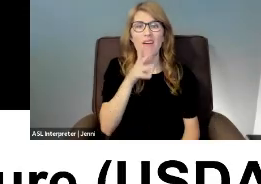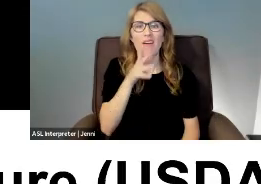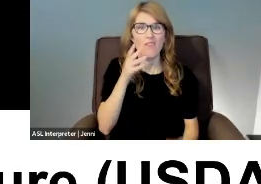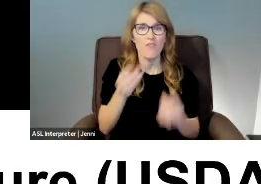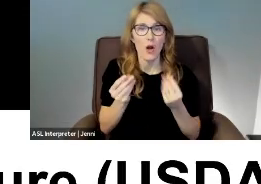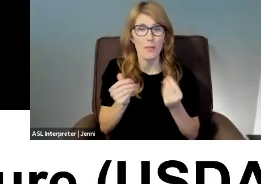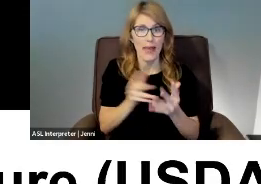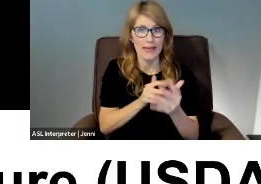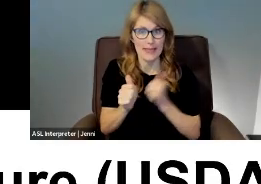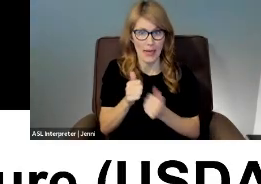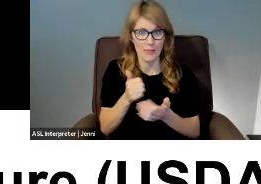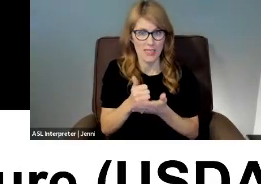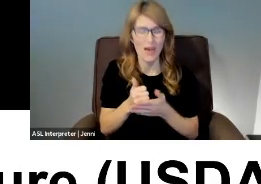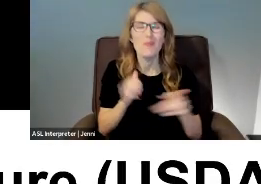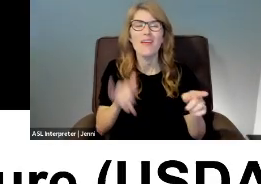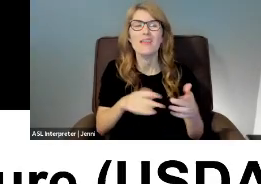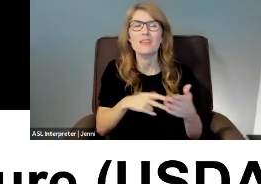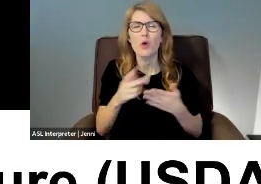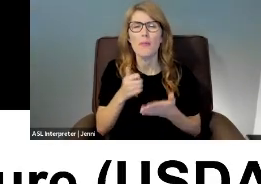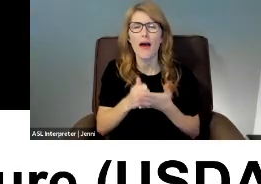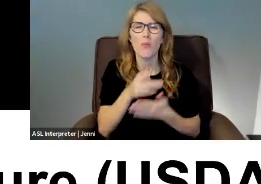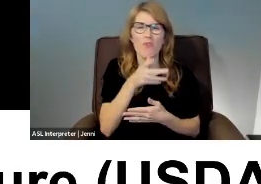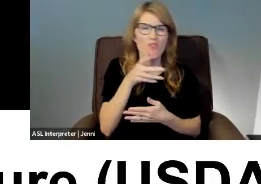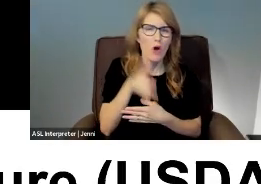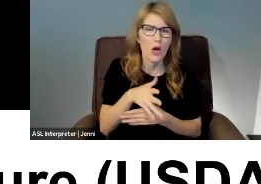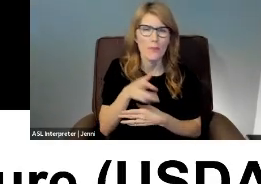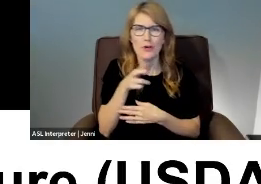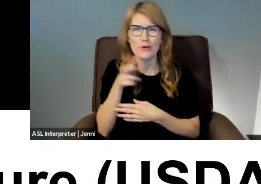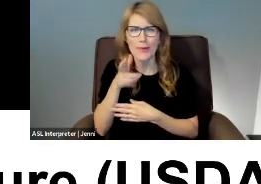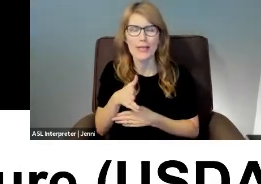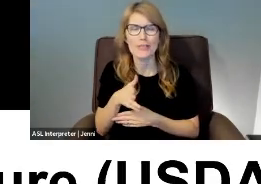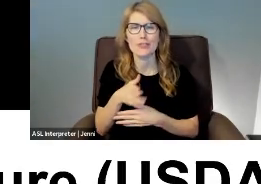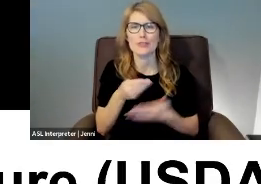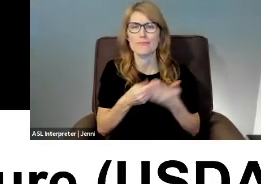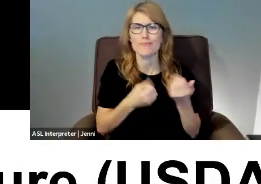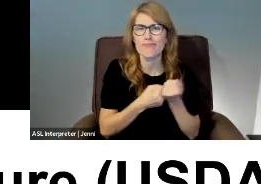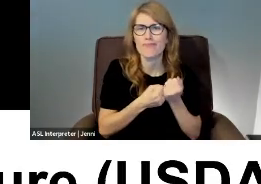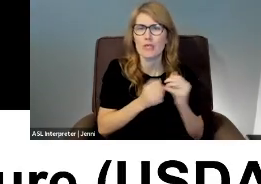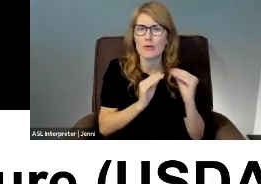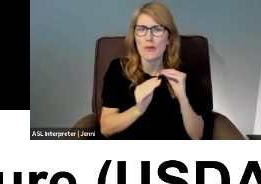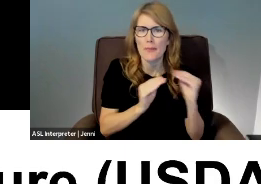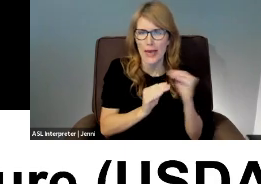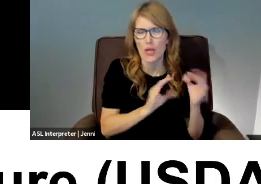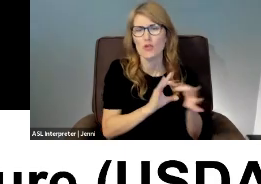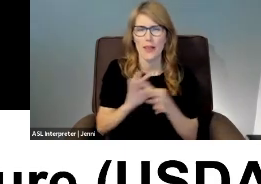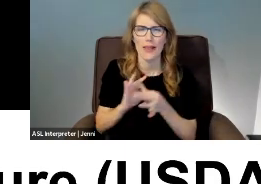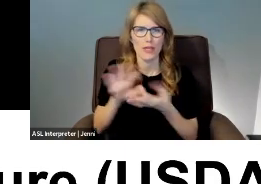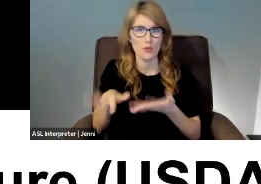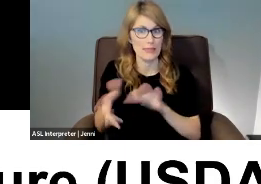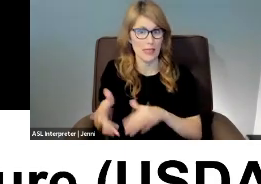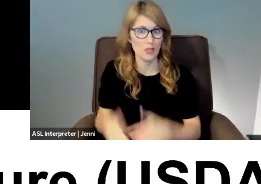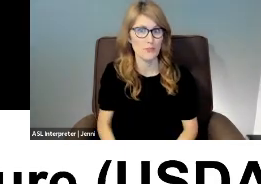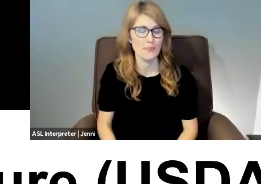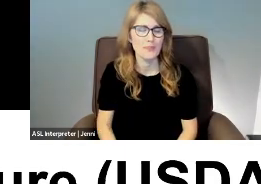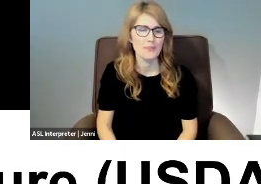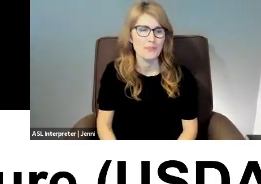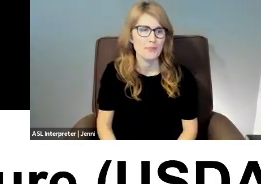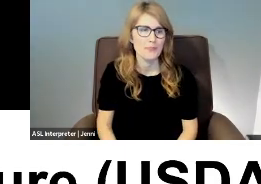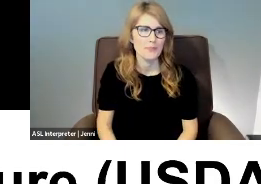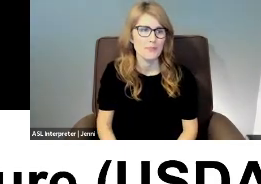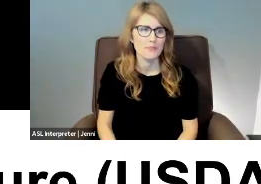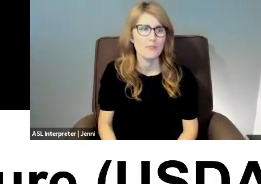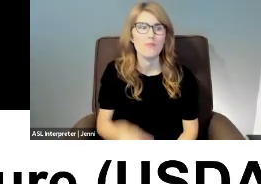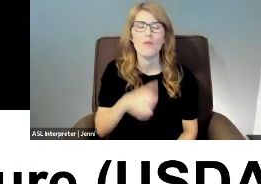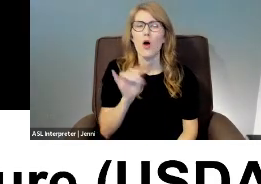are programs to help farmers and ranchers fund repairs due to disasters. And then